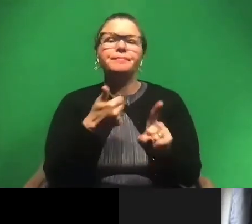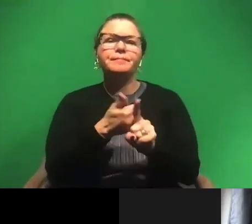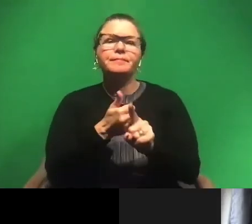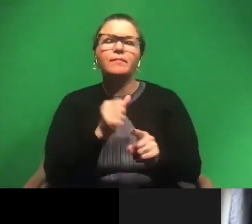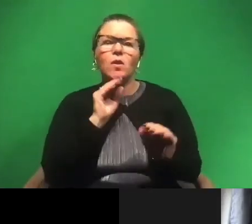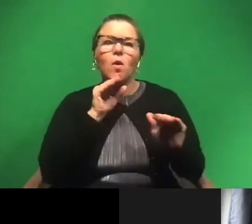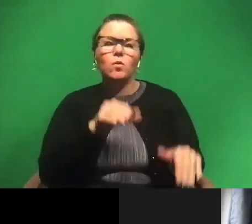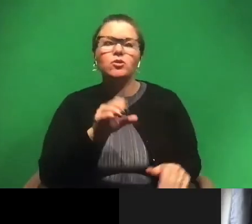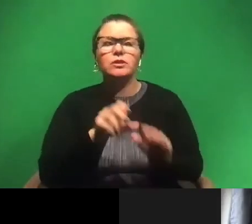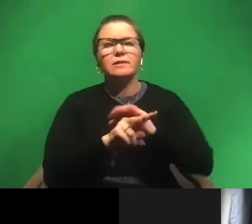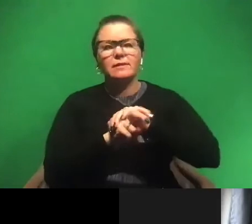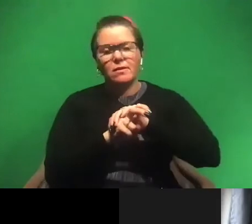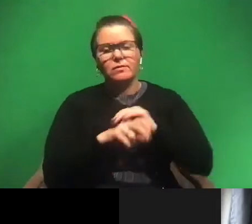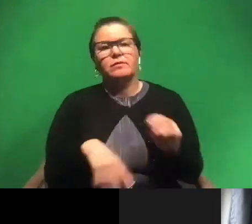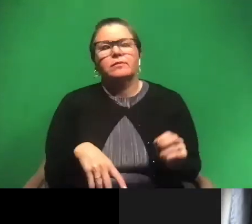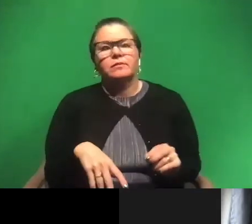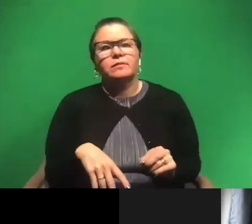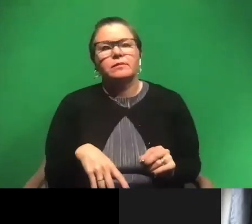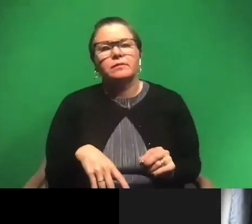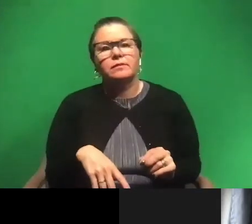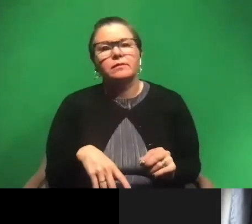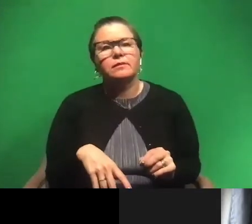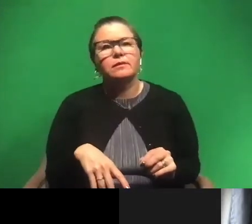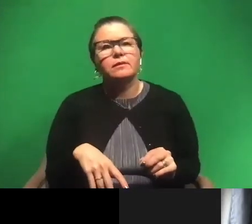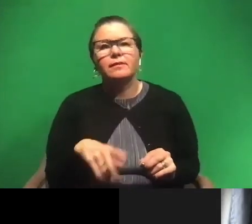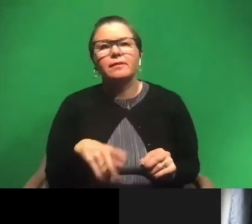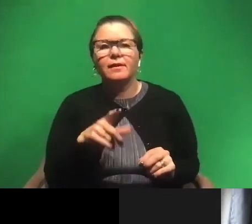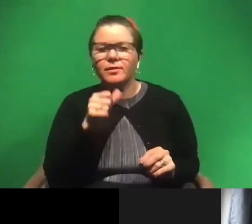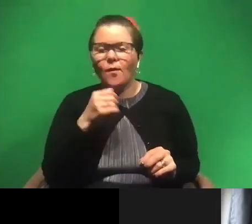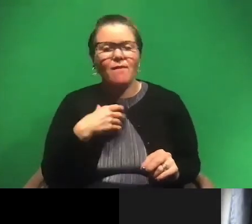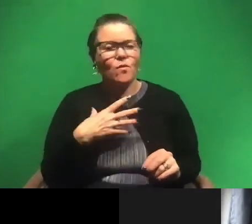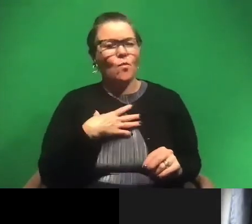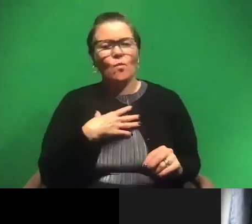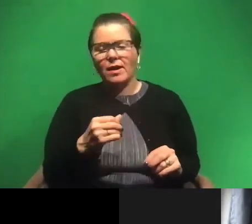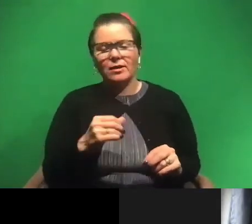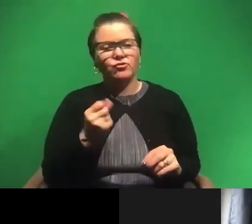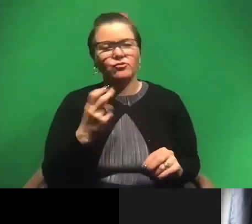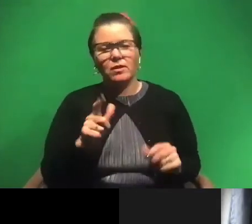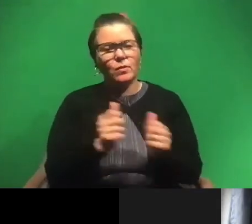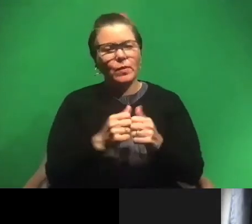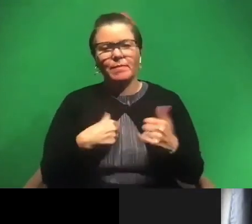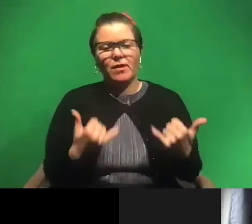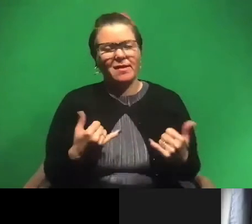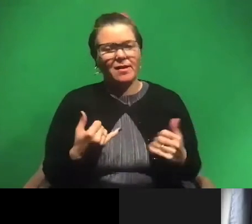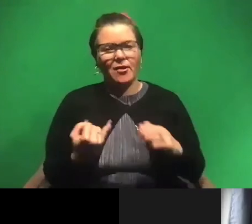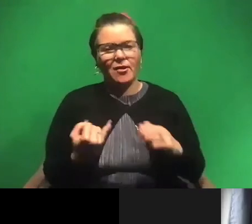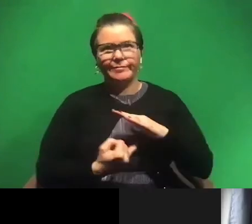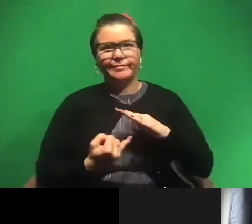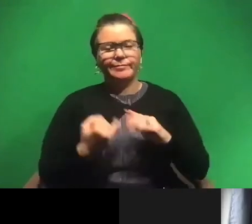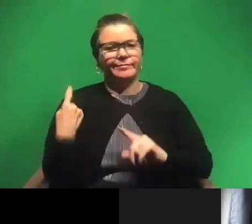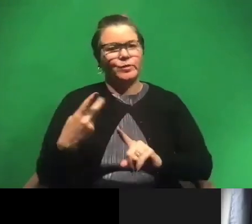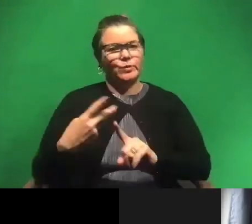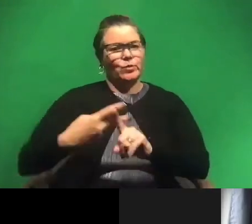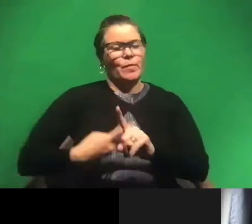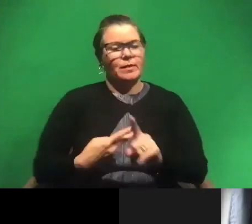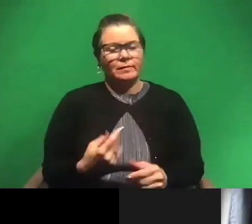snails. I don't actually have any white abalone shells with me because I've been at home for the last 2 months, but